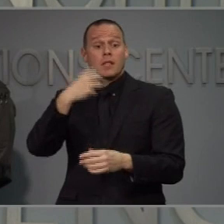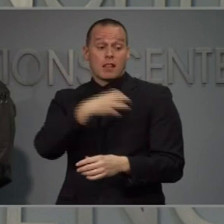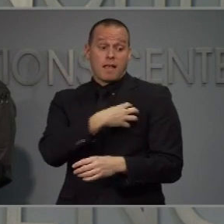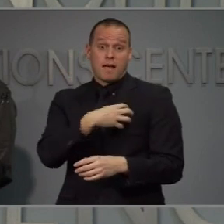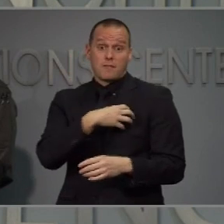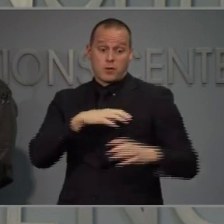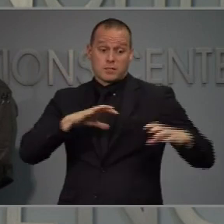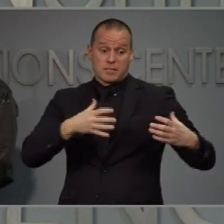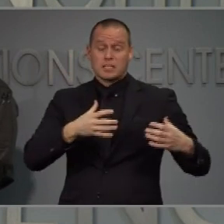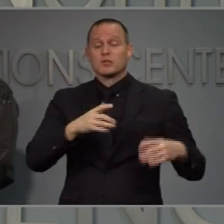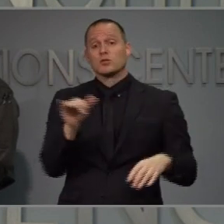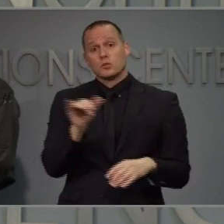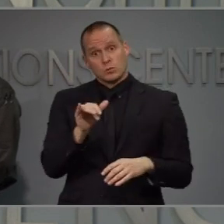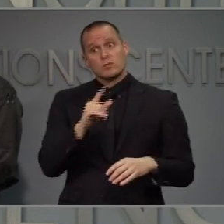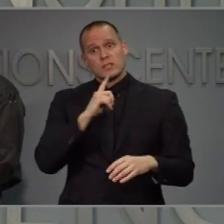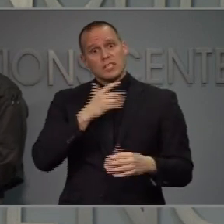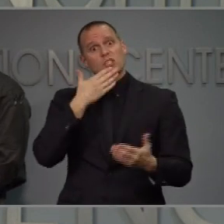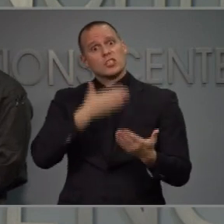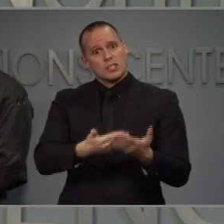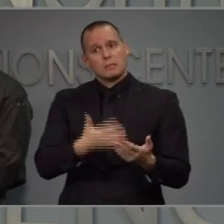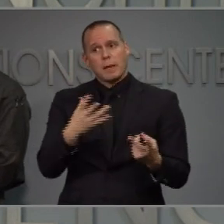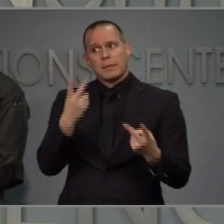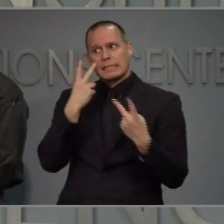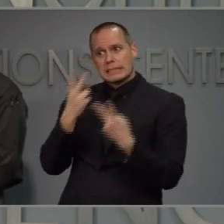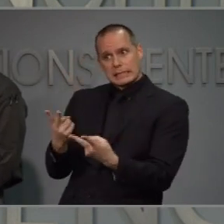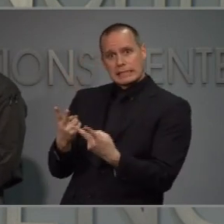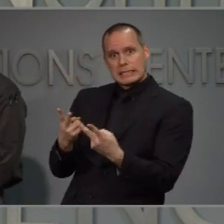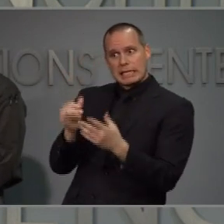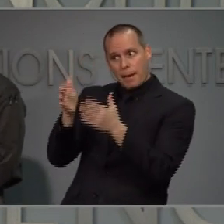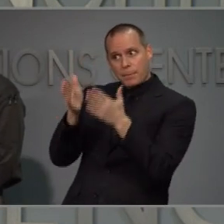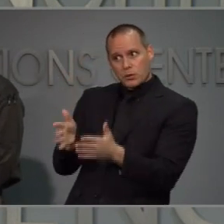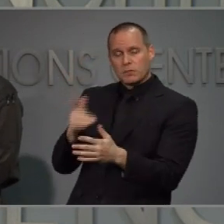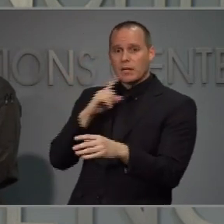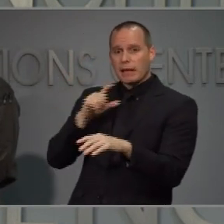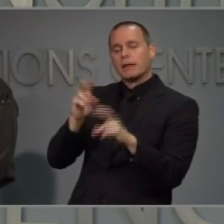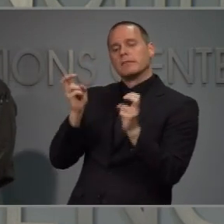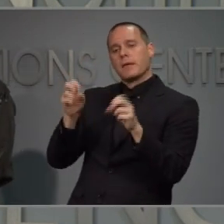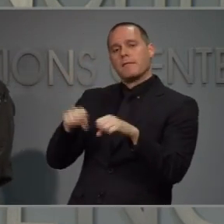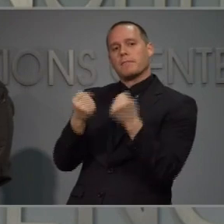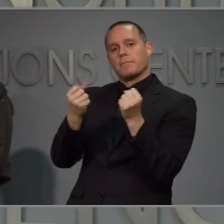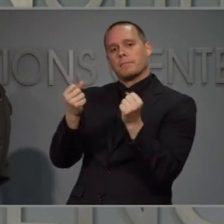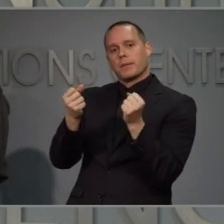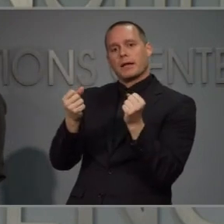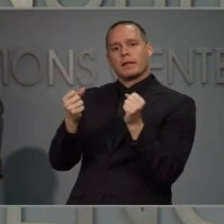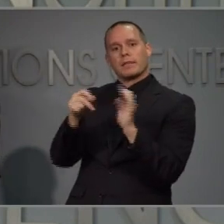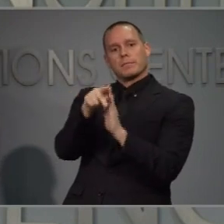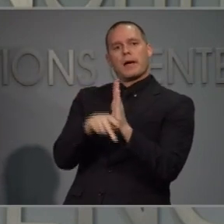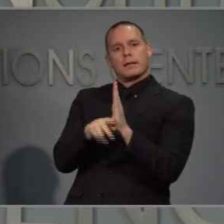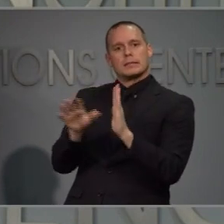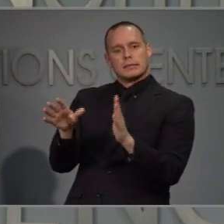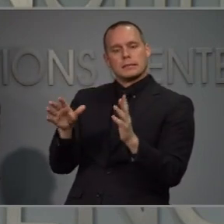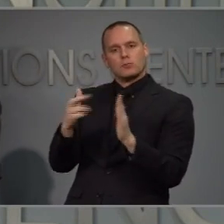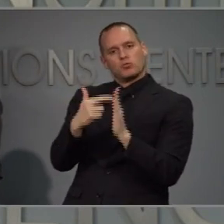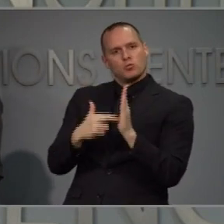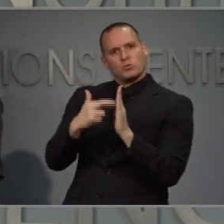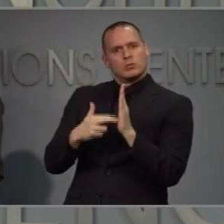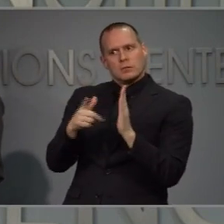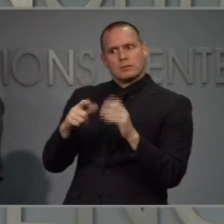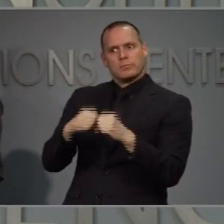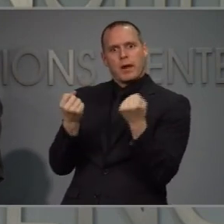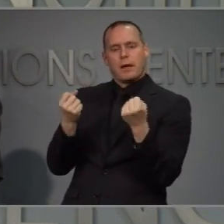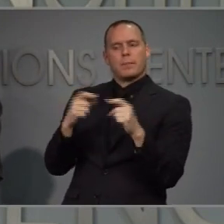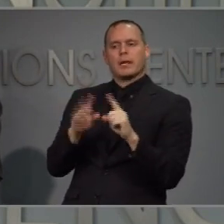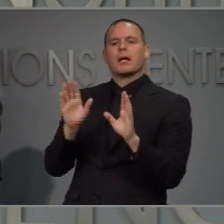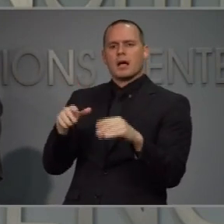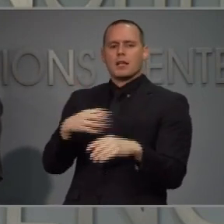too. Law enforcement might see a violation or report a violation, and many of these have been